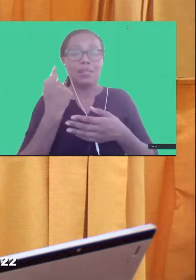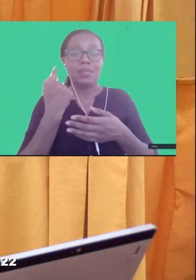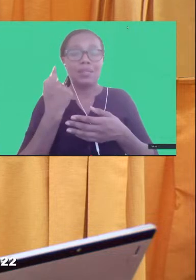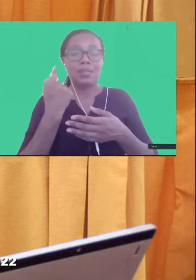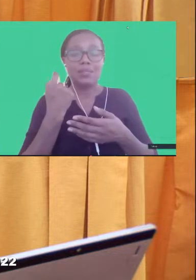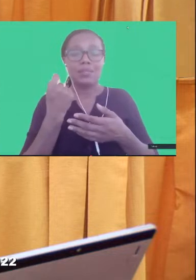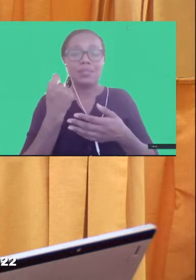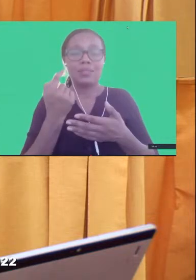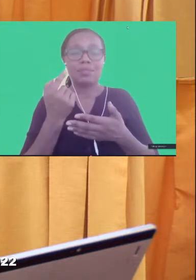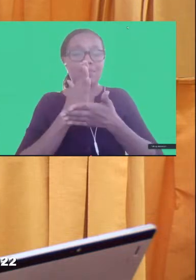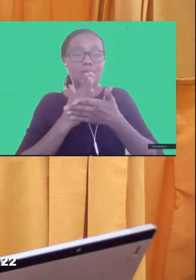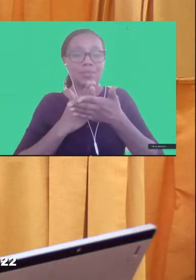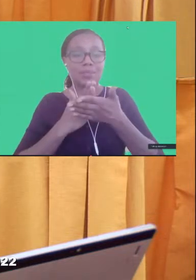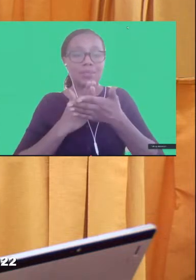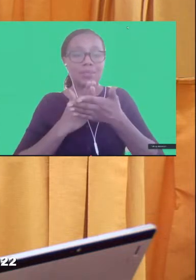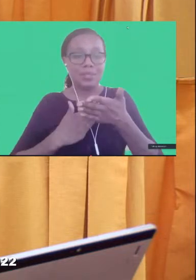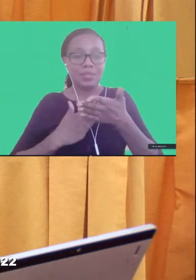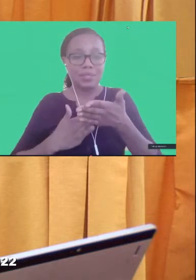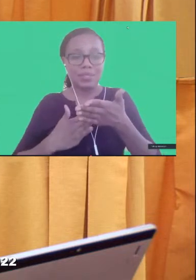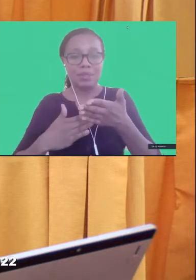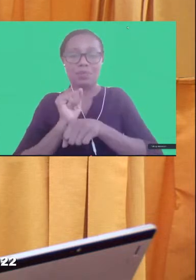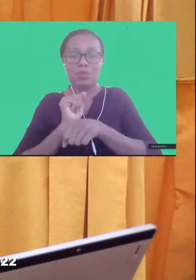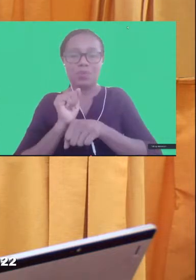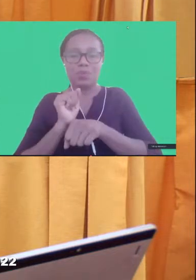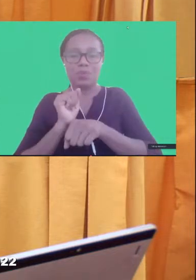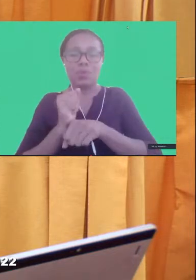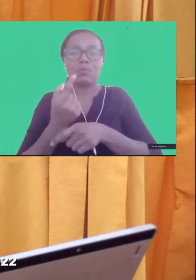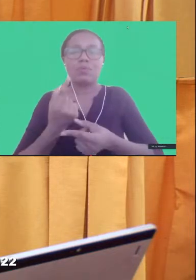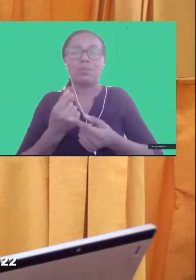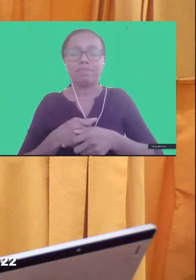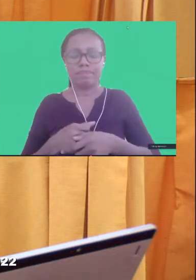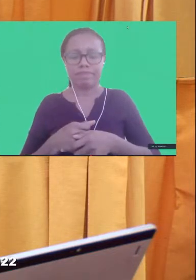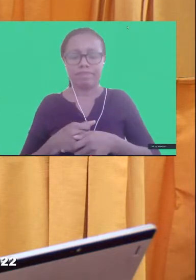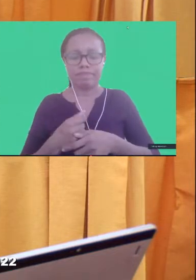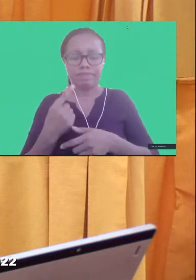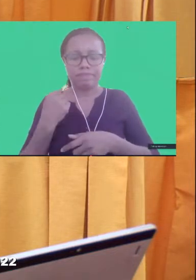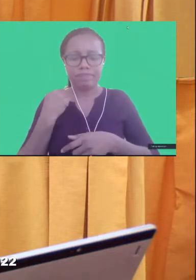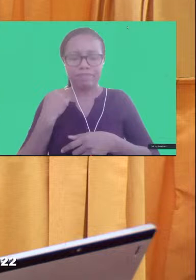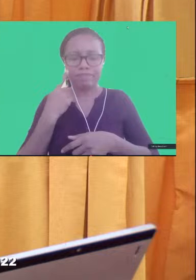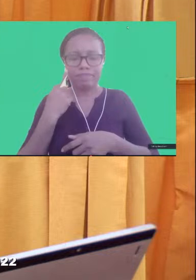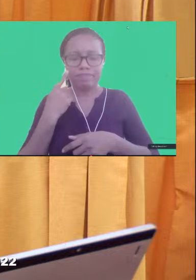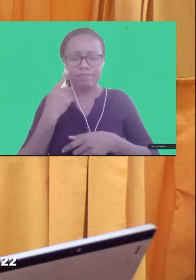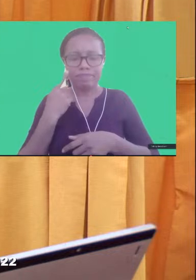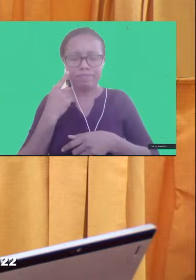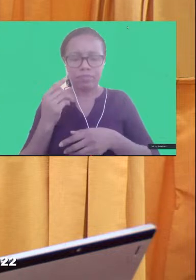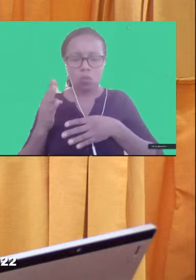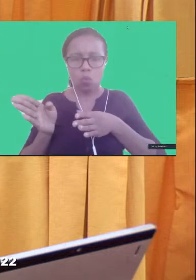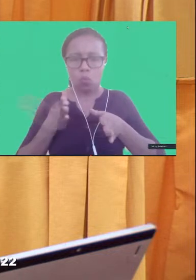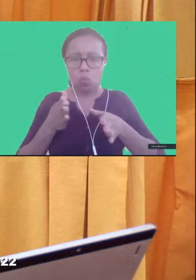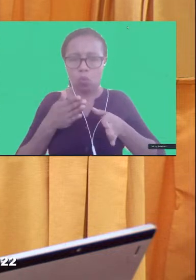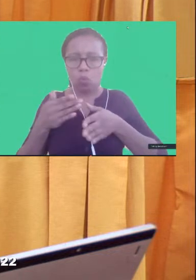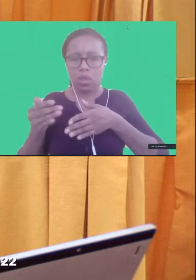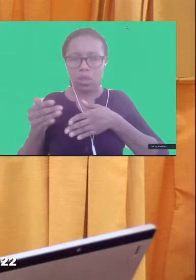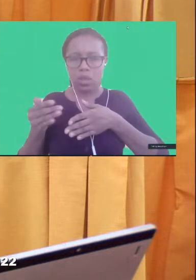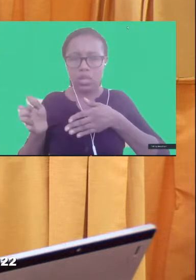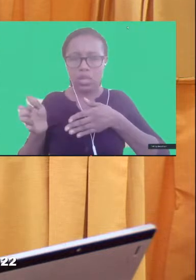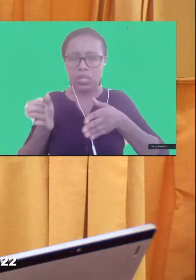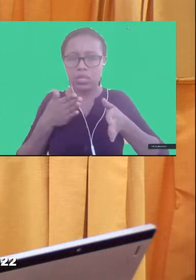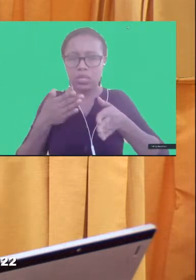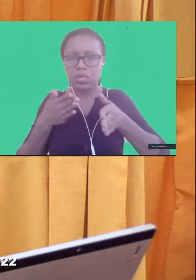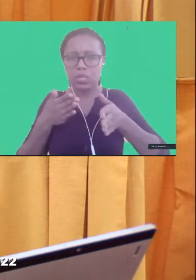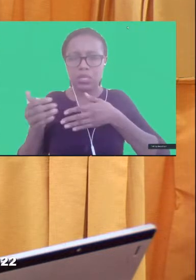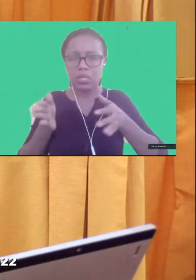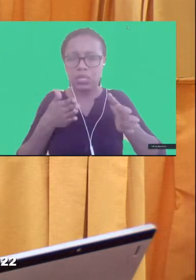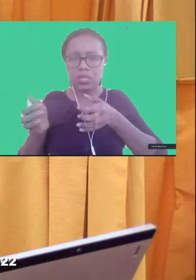developing requirements for wind, because while the country has, in the past, over